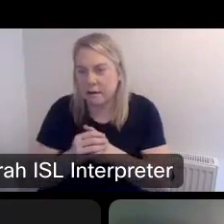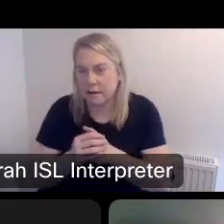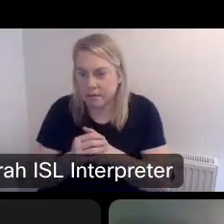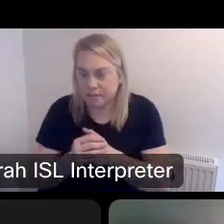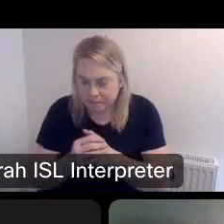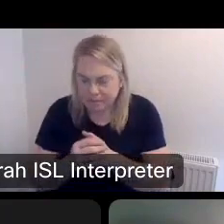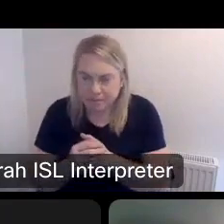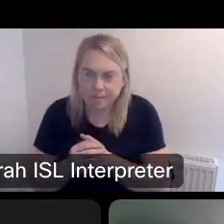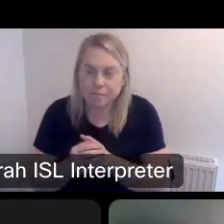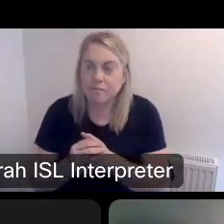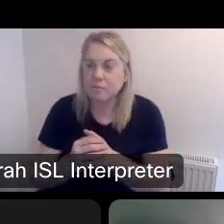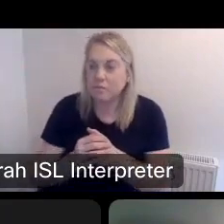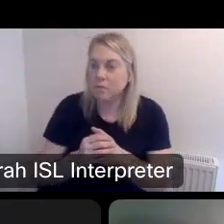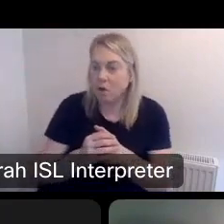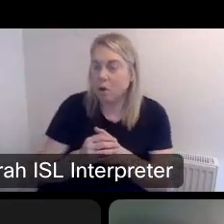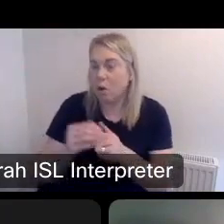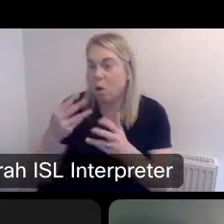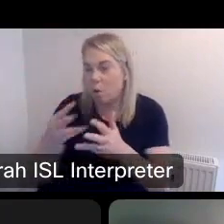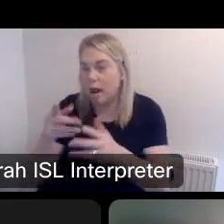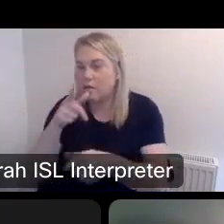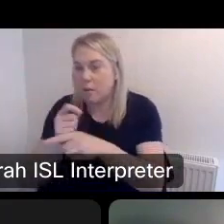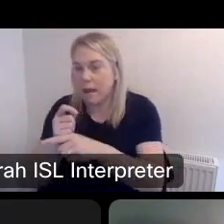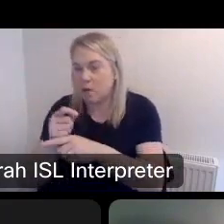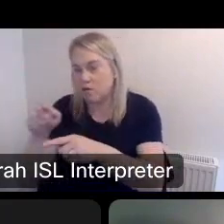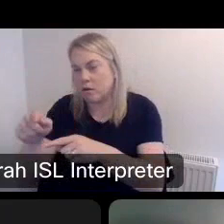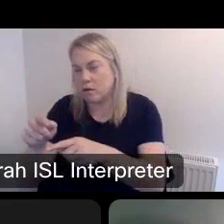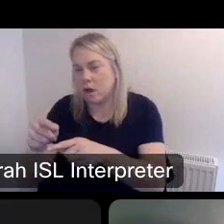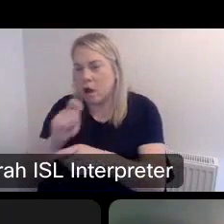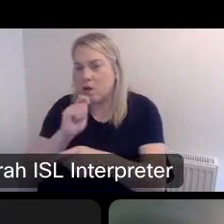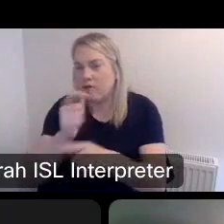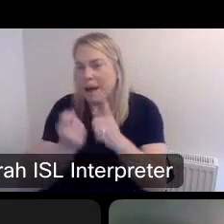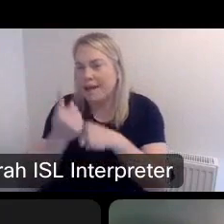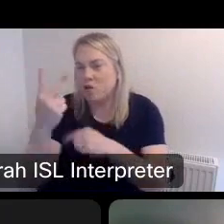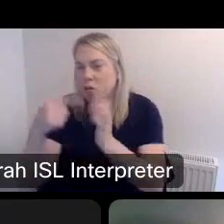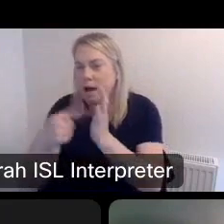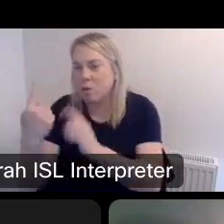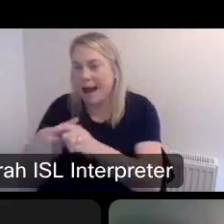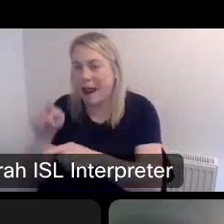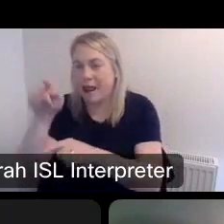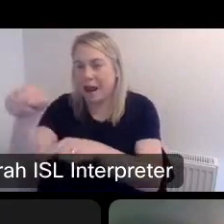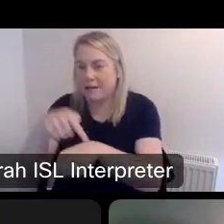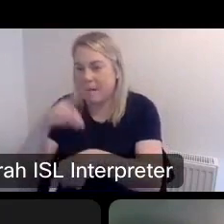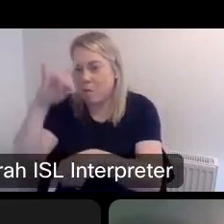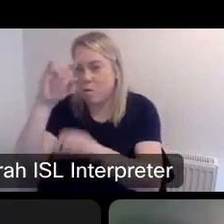insight into that, we might touch on Notifiable Incident 2.1 again. I hope that's okay with you.